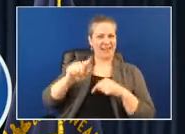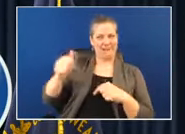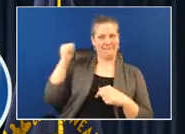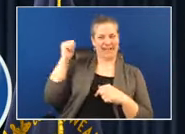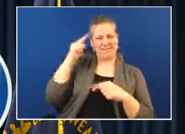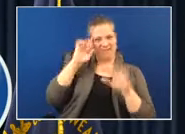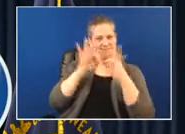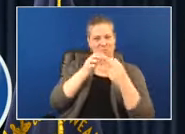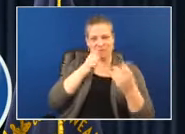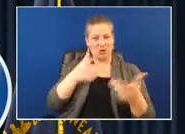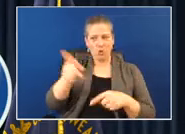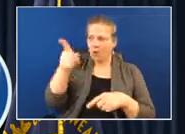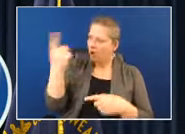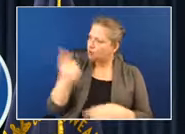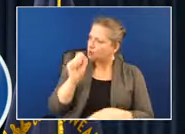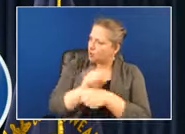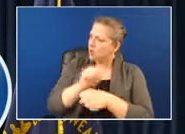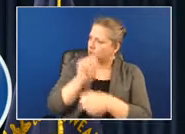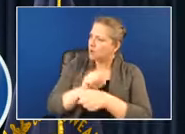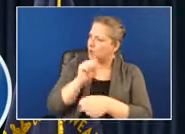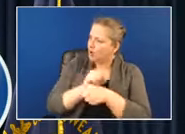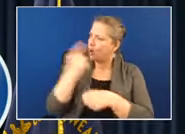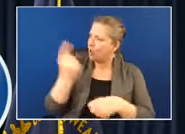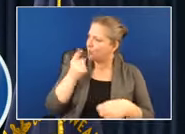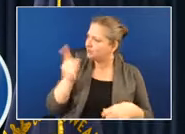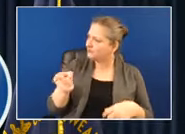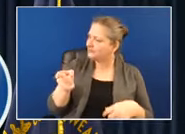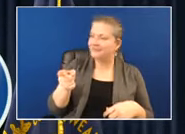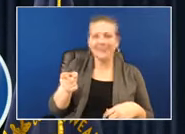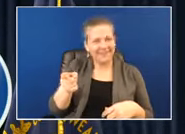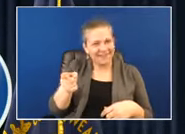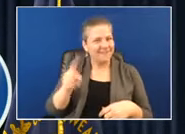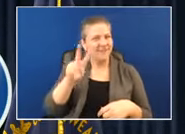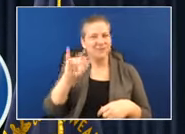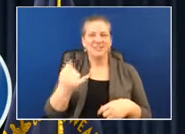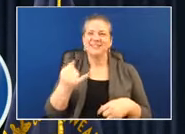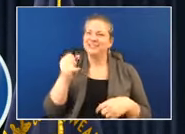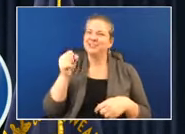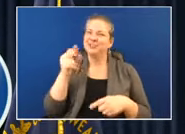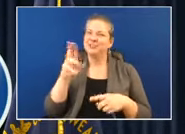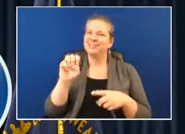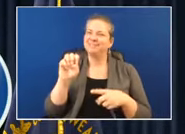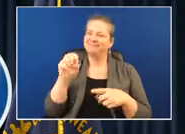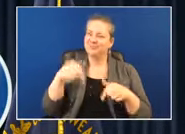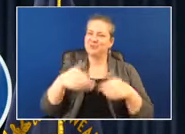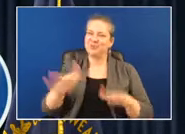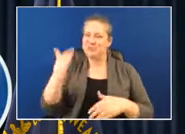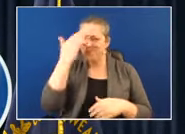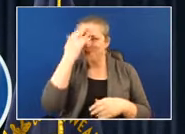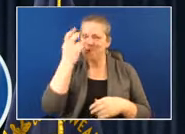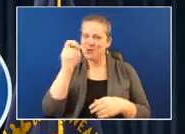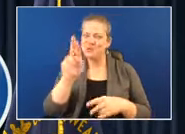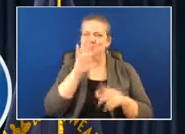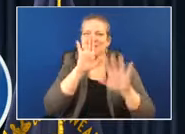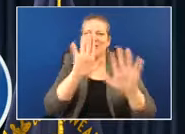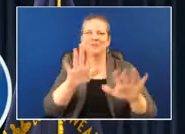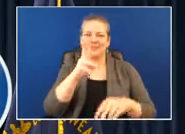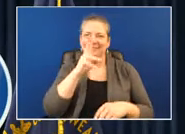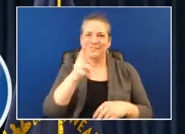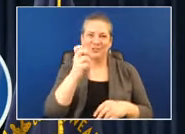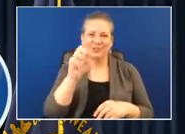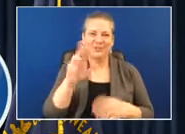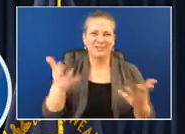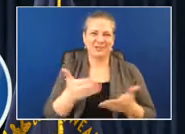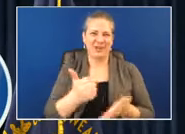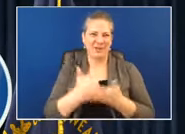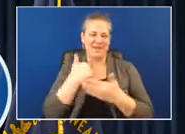stop working, can you? She is no stranger to this room, and it's wonderful to see you helping us communicate